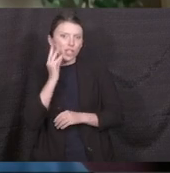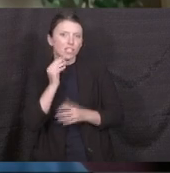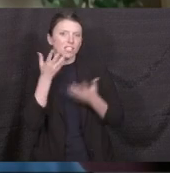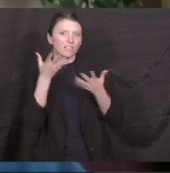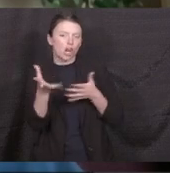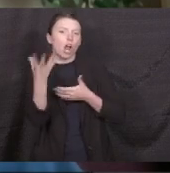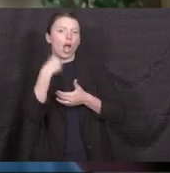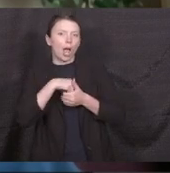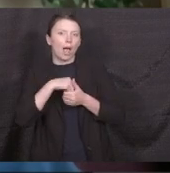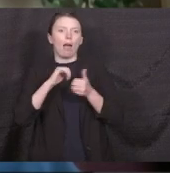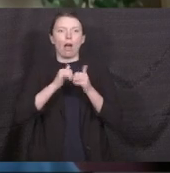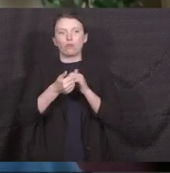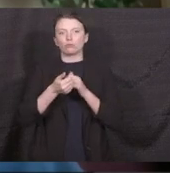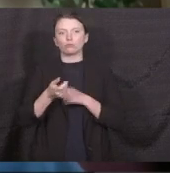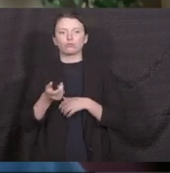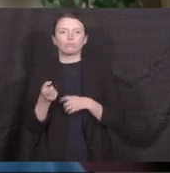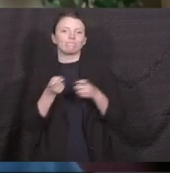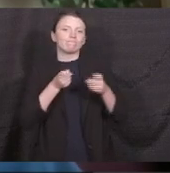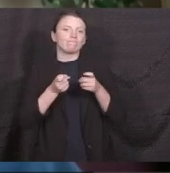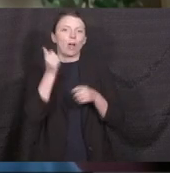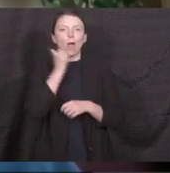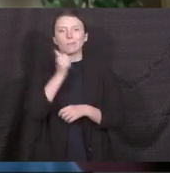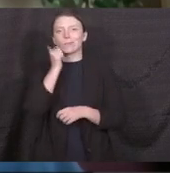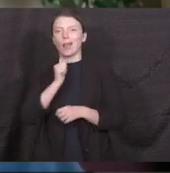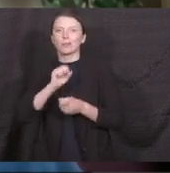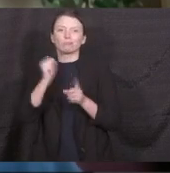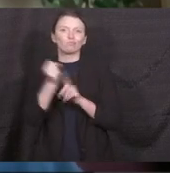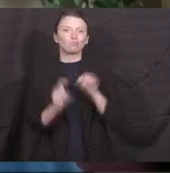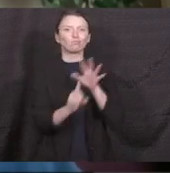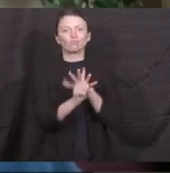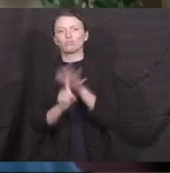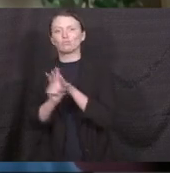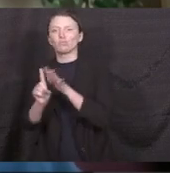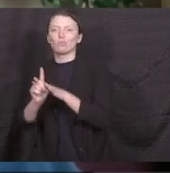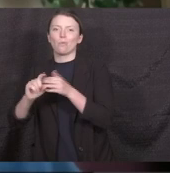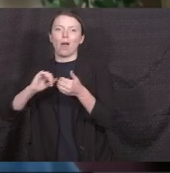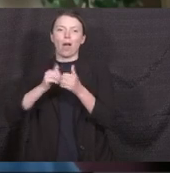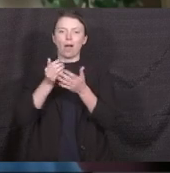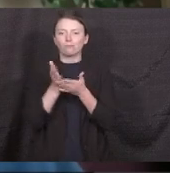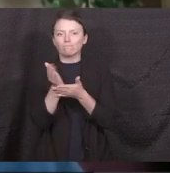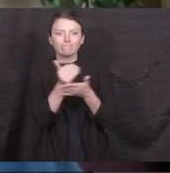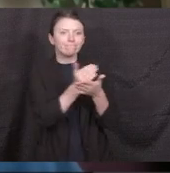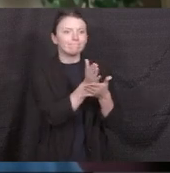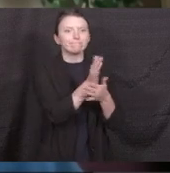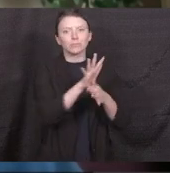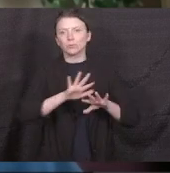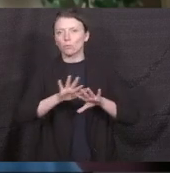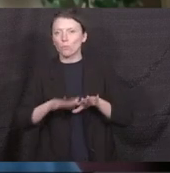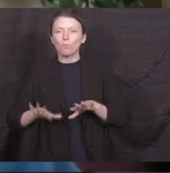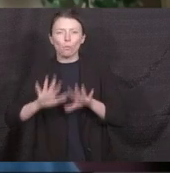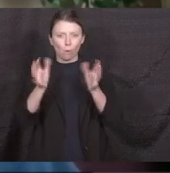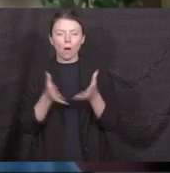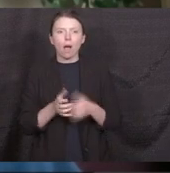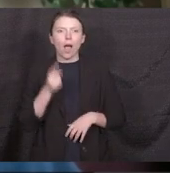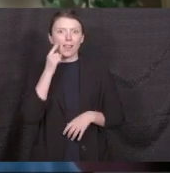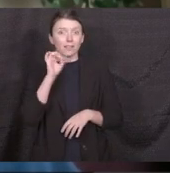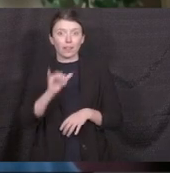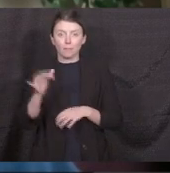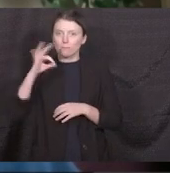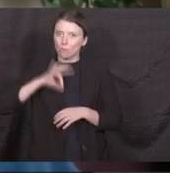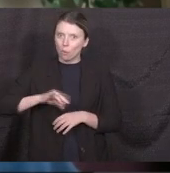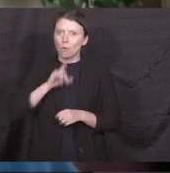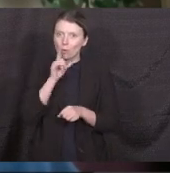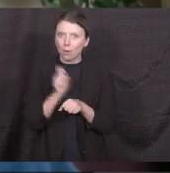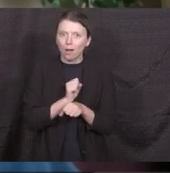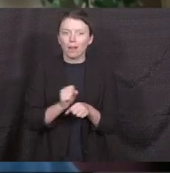just handling day-to-day issues and how to navigate the world. So I think it's a big bonus, actually,